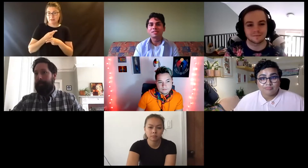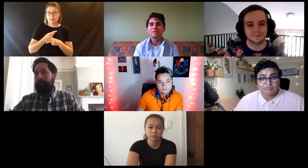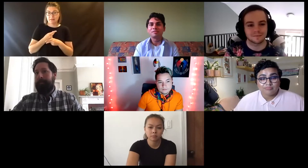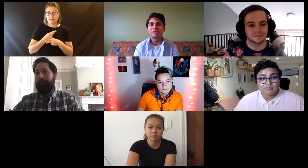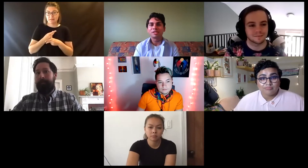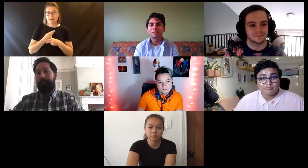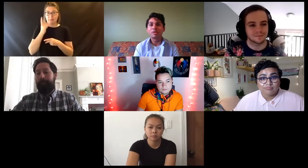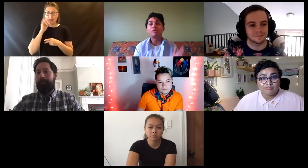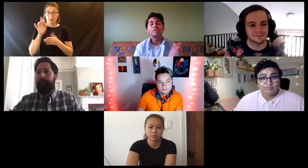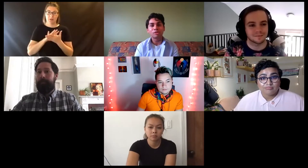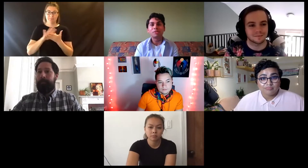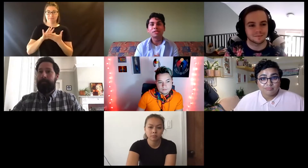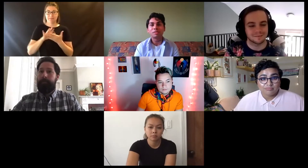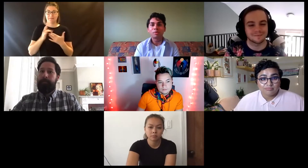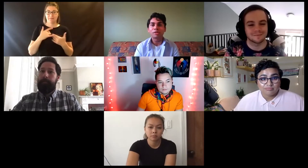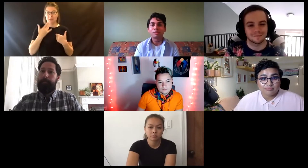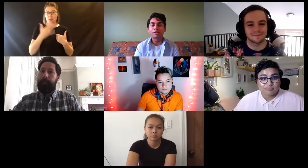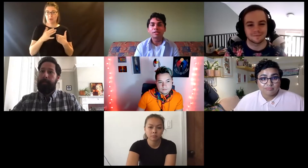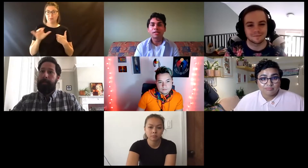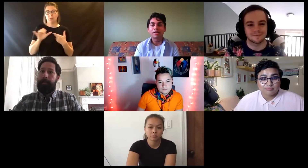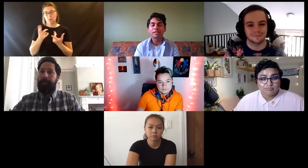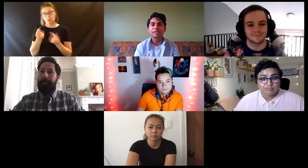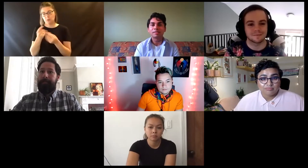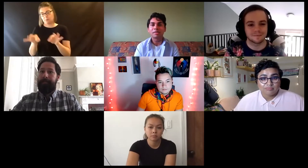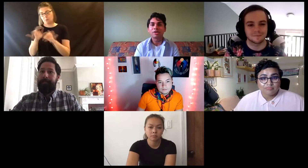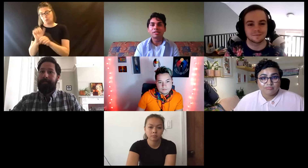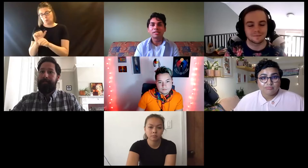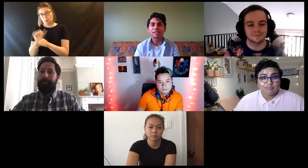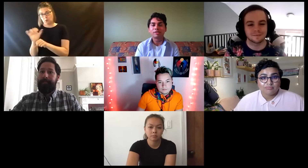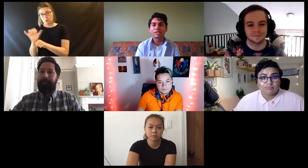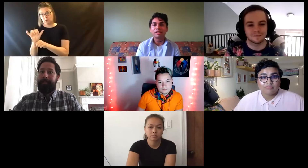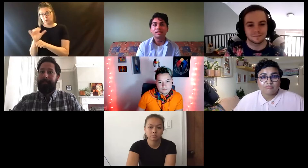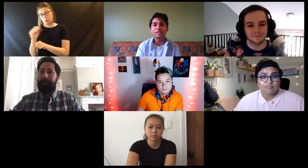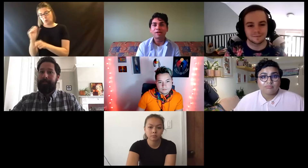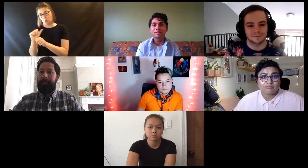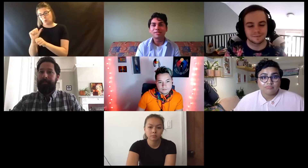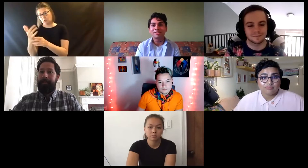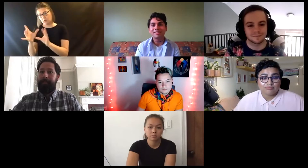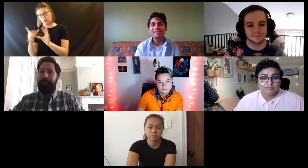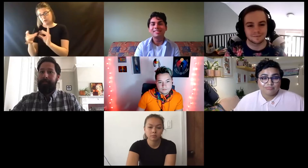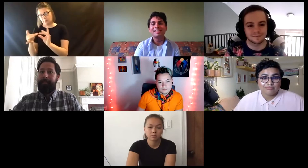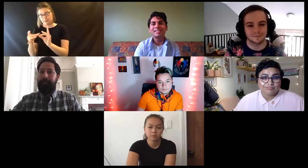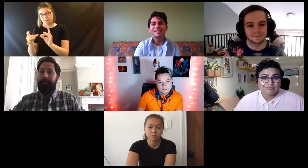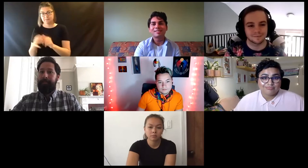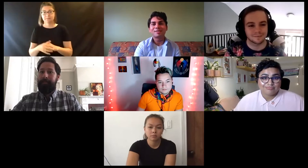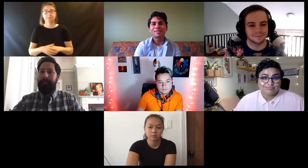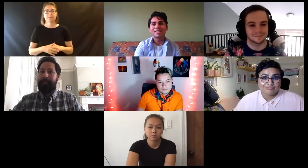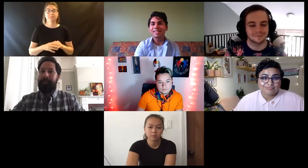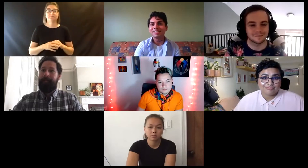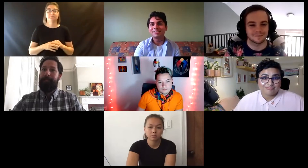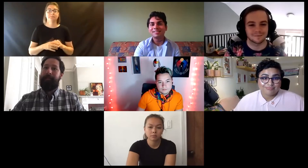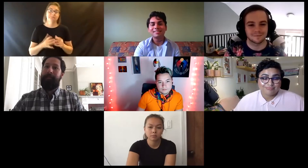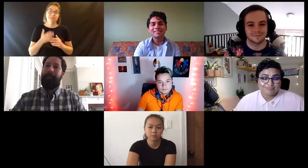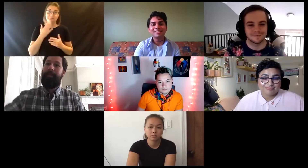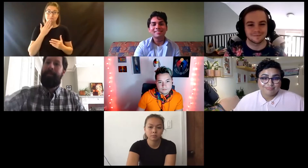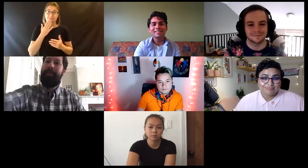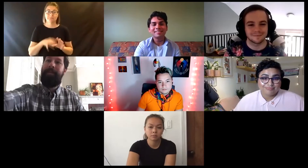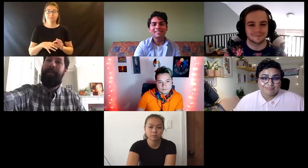making myself feel good, but also doing the important work that my colleagues have already talked about. So thank